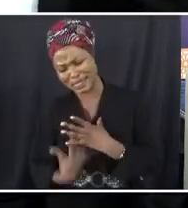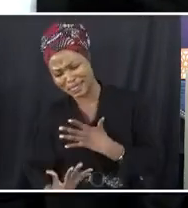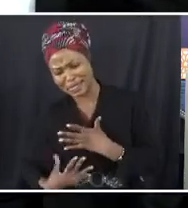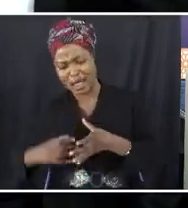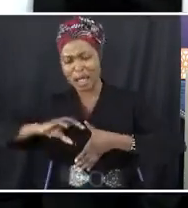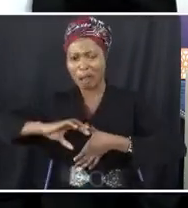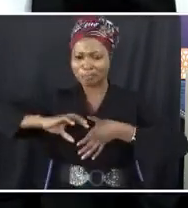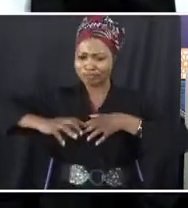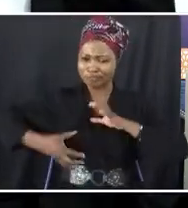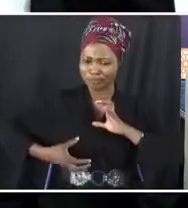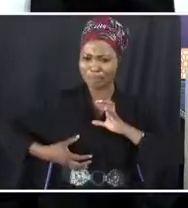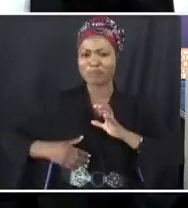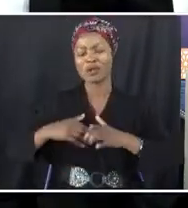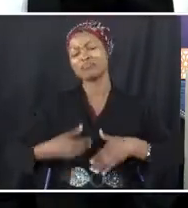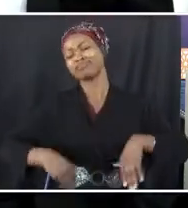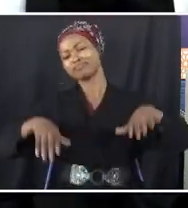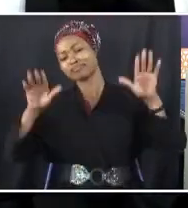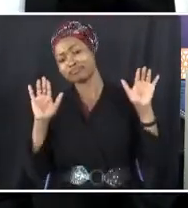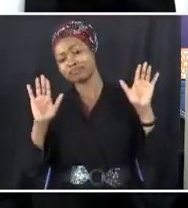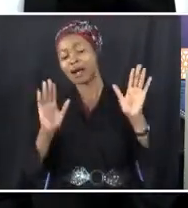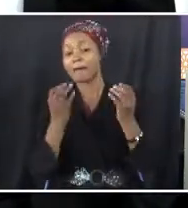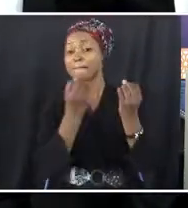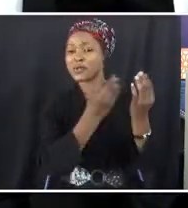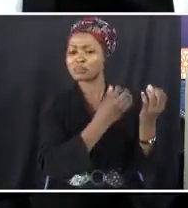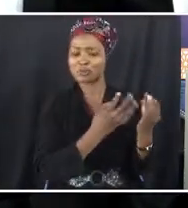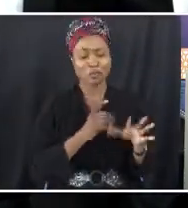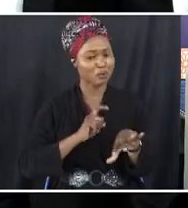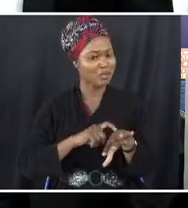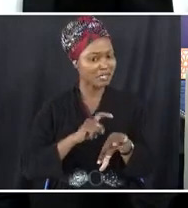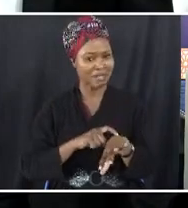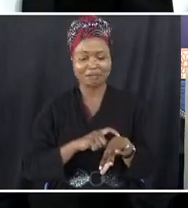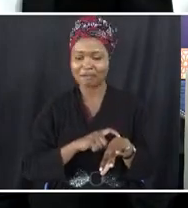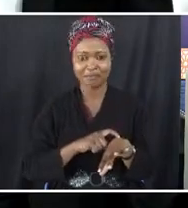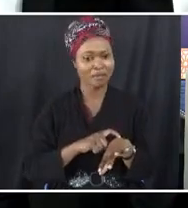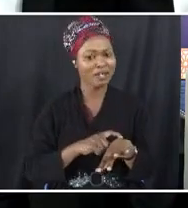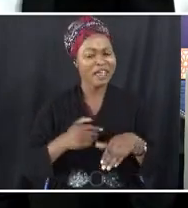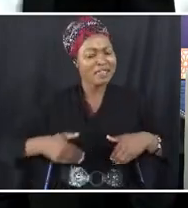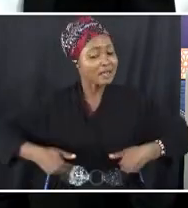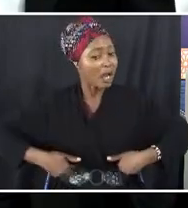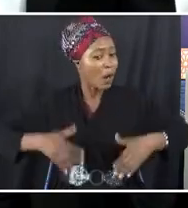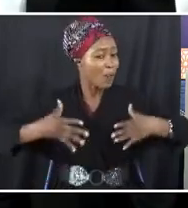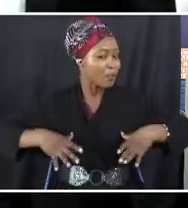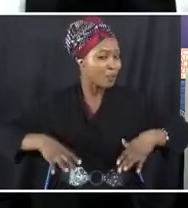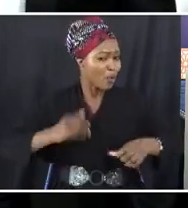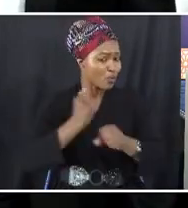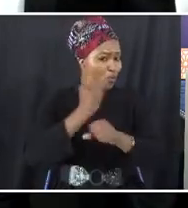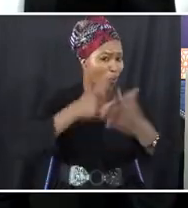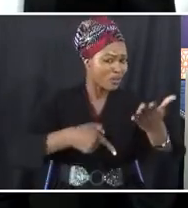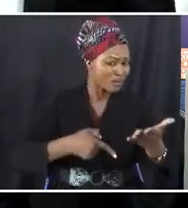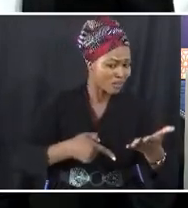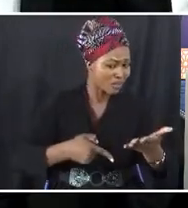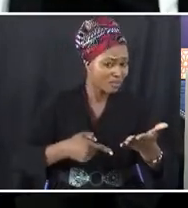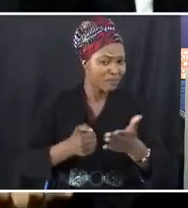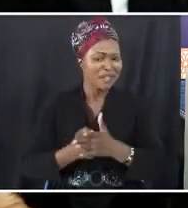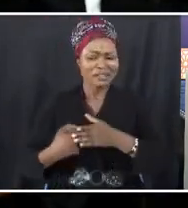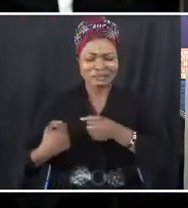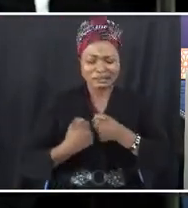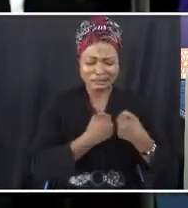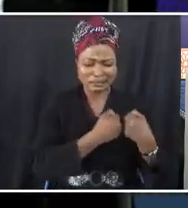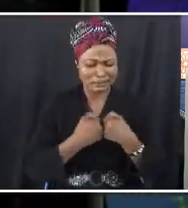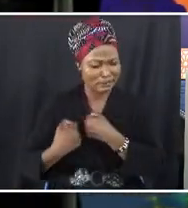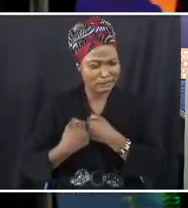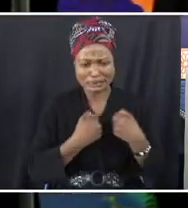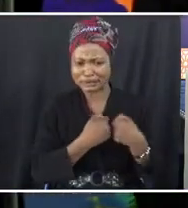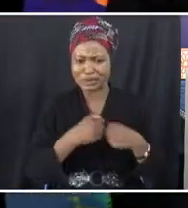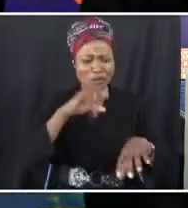heartbreak after another, and the young people are struggling to